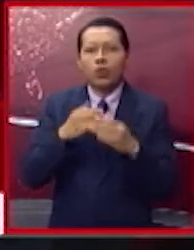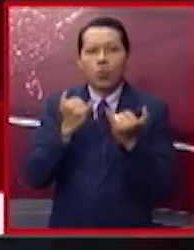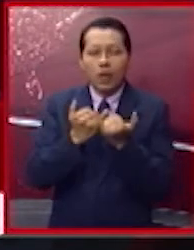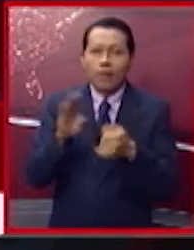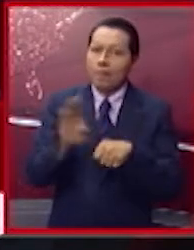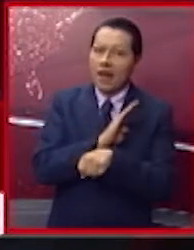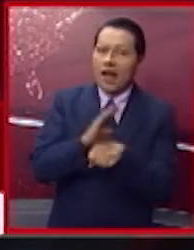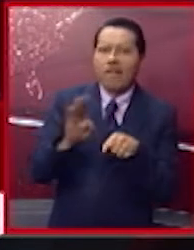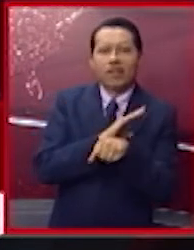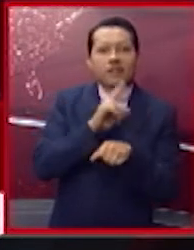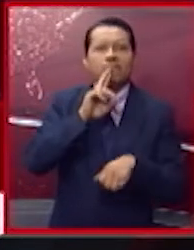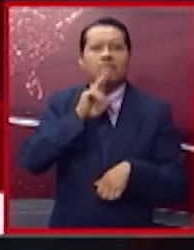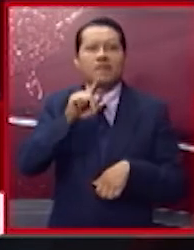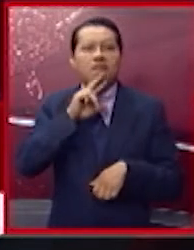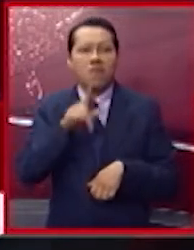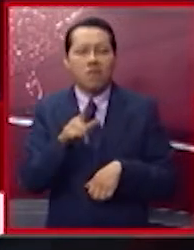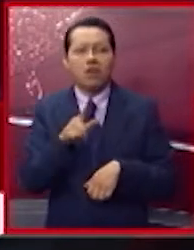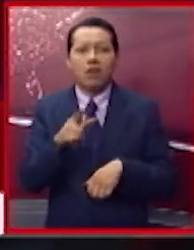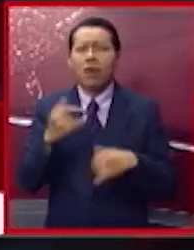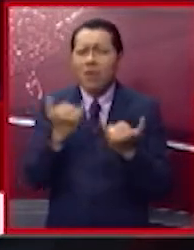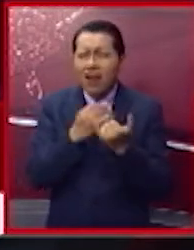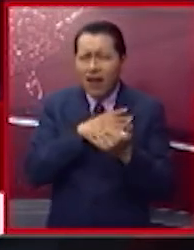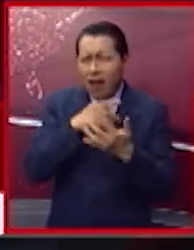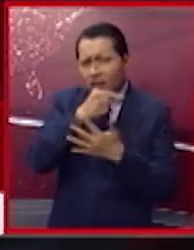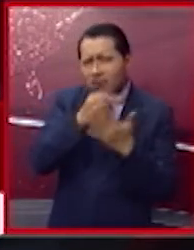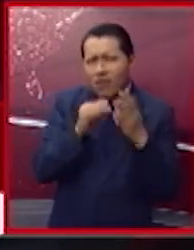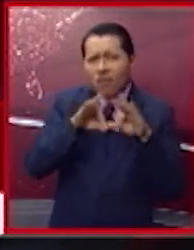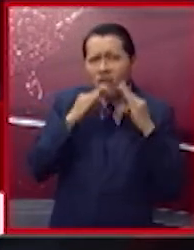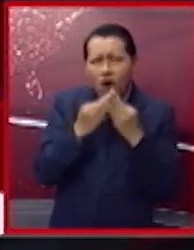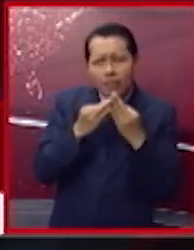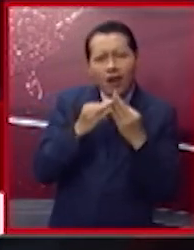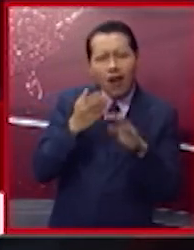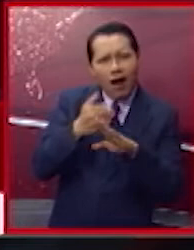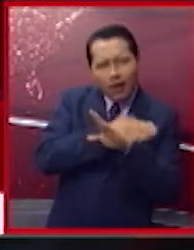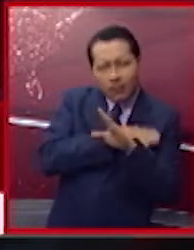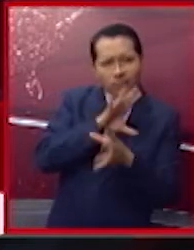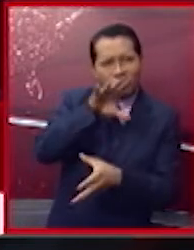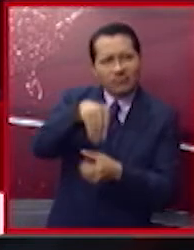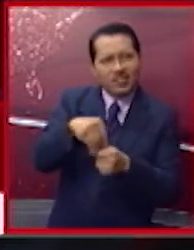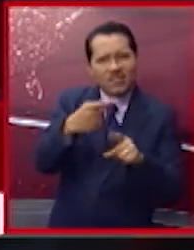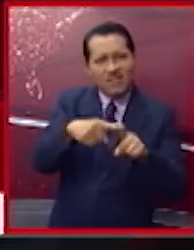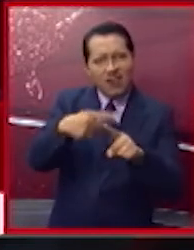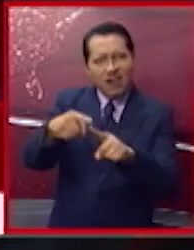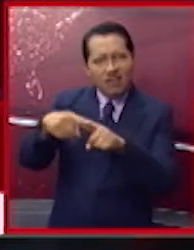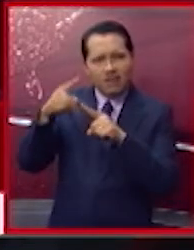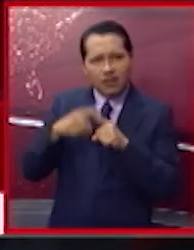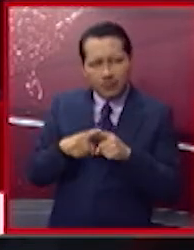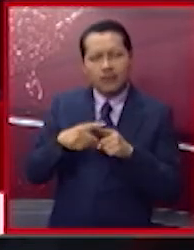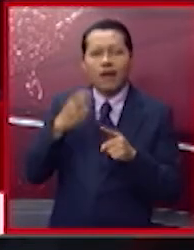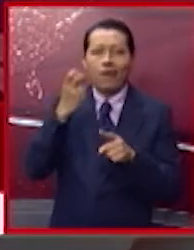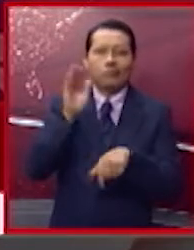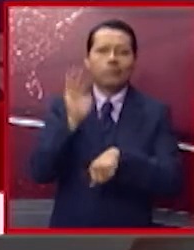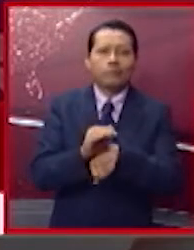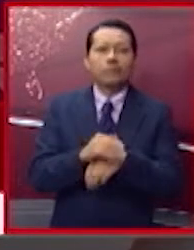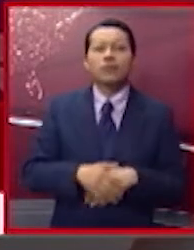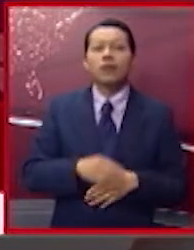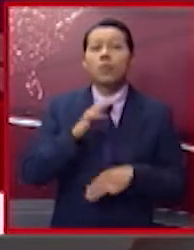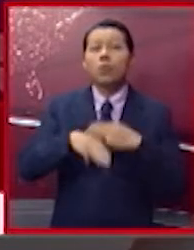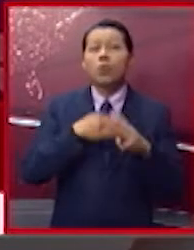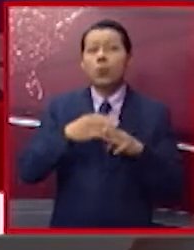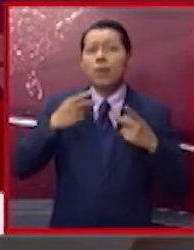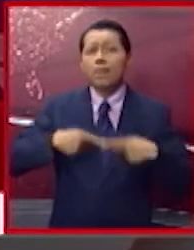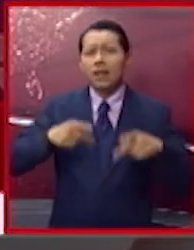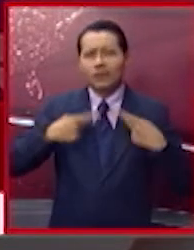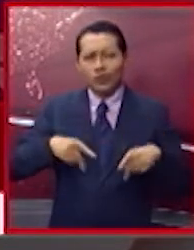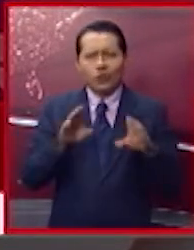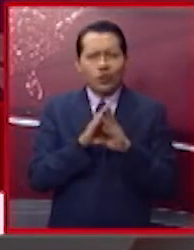generate greater benefits. So it is a mixed strategy, avoiding the extremes. That's the key. For the people in the old global